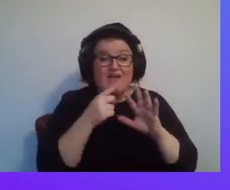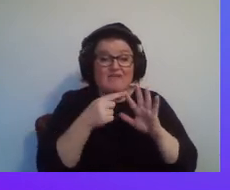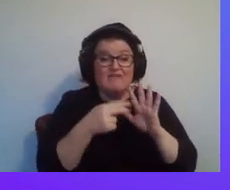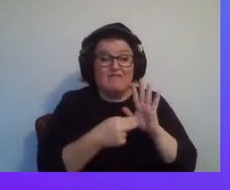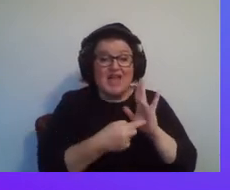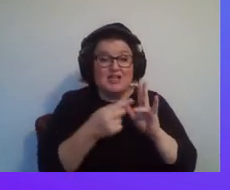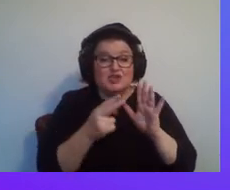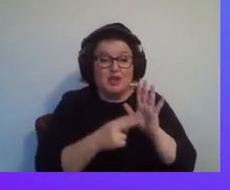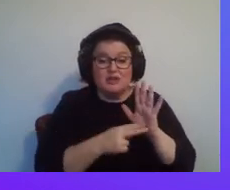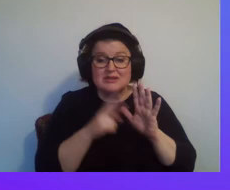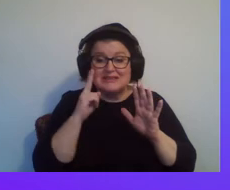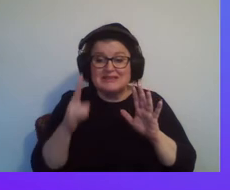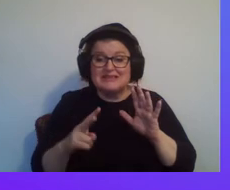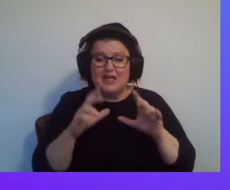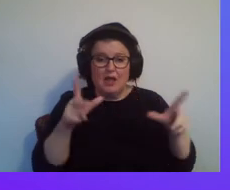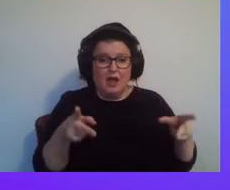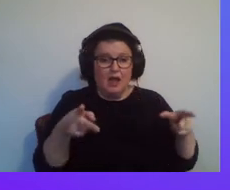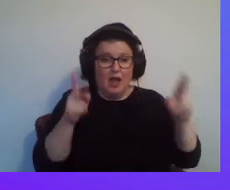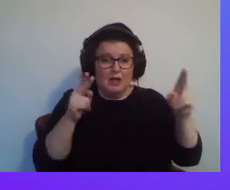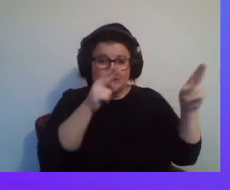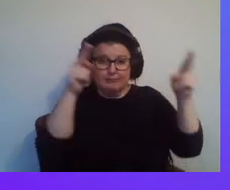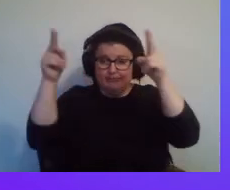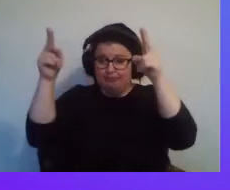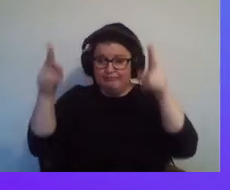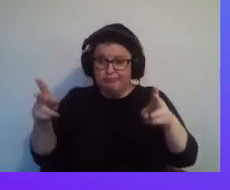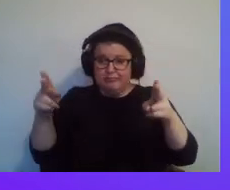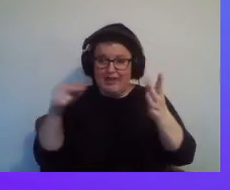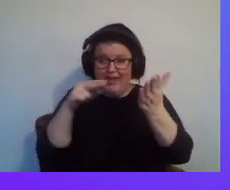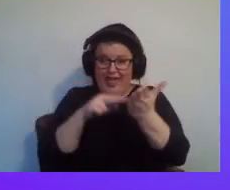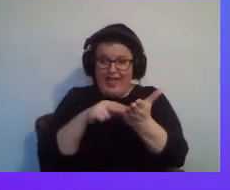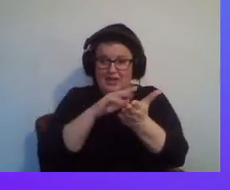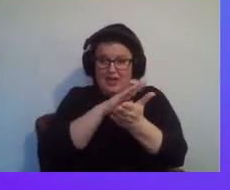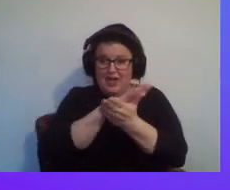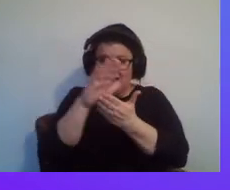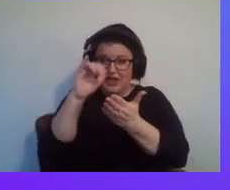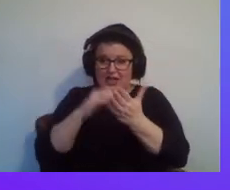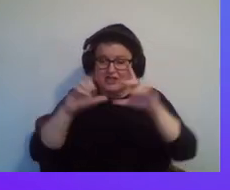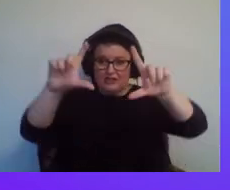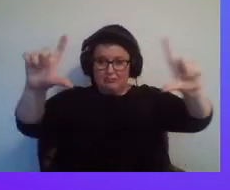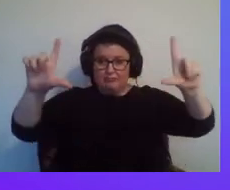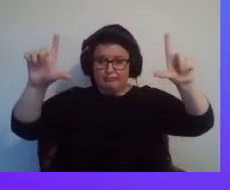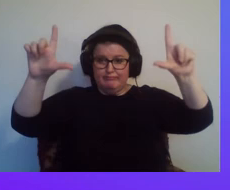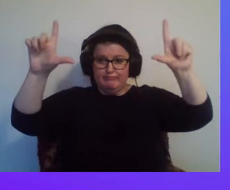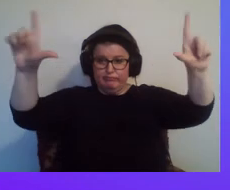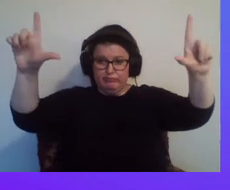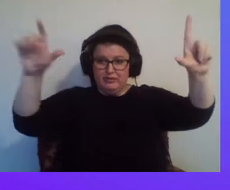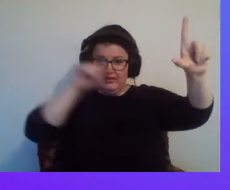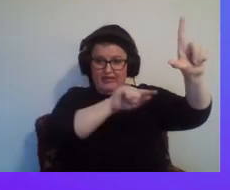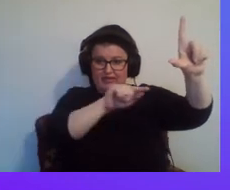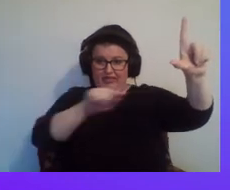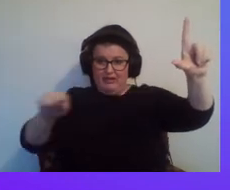cut and pasted government logos and NHS logos and then put in a menu of